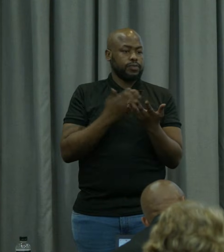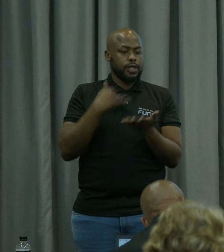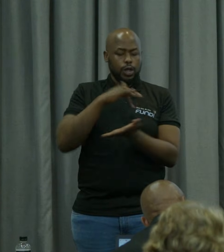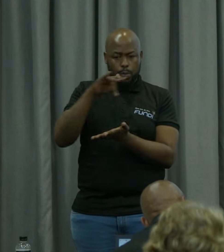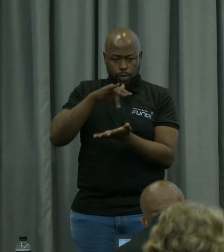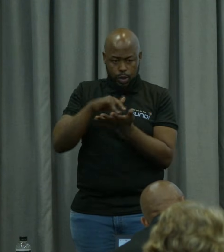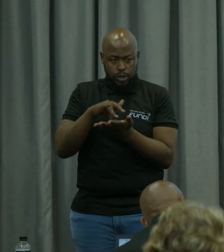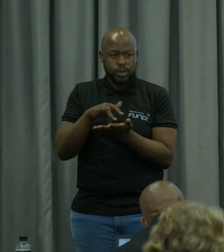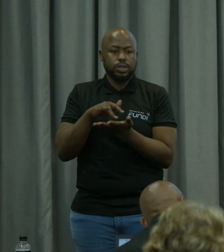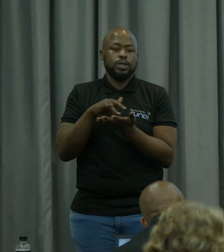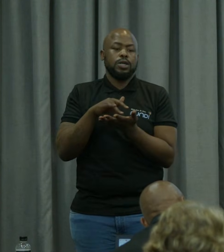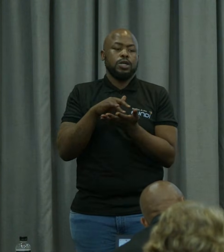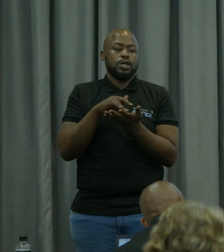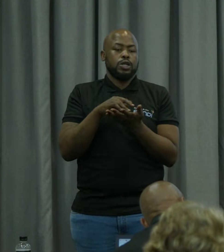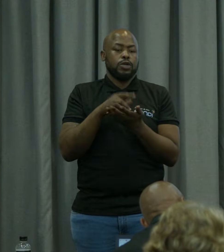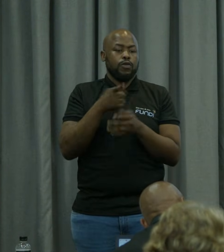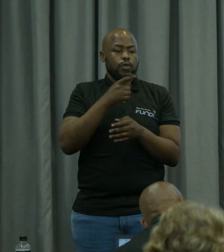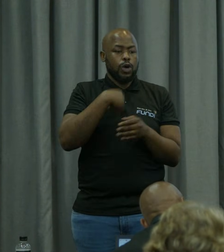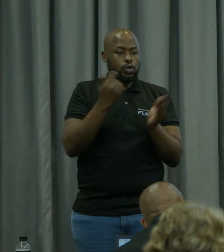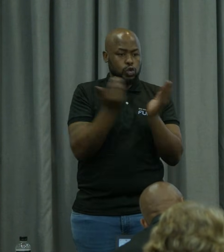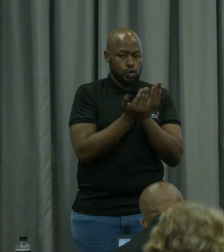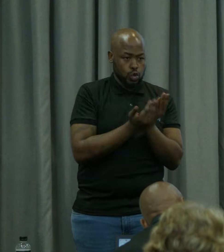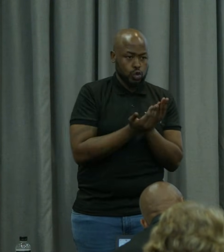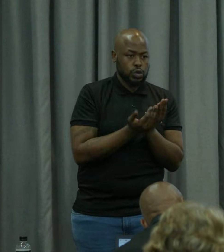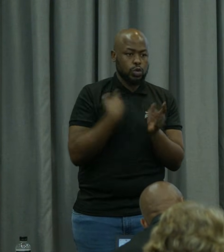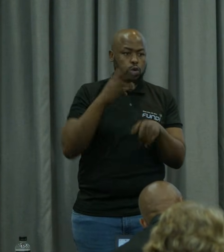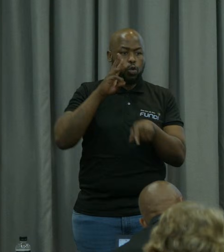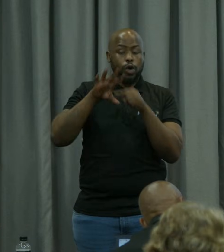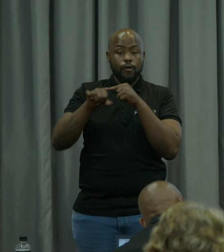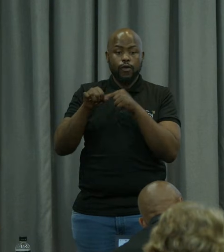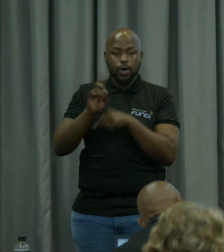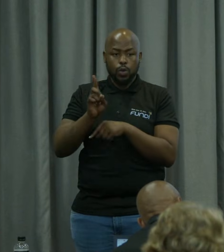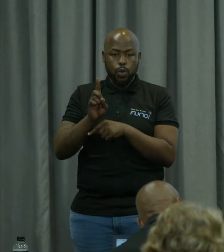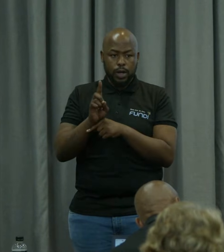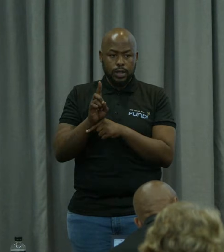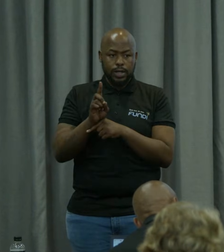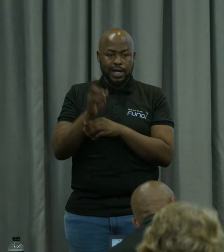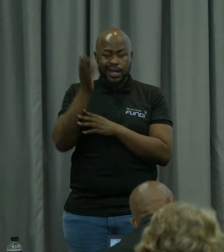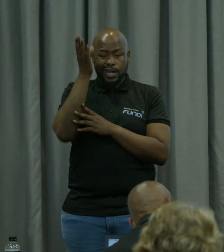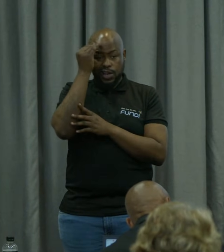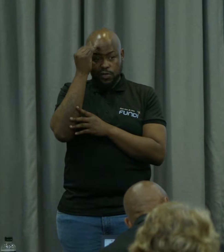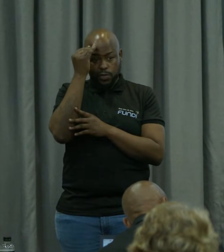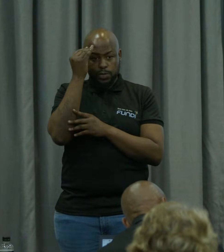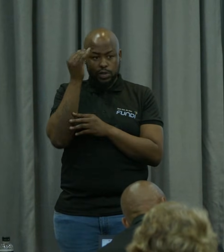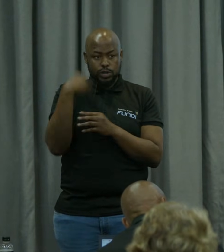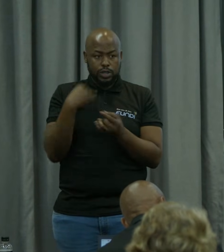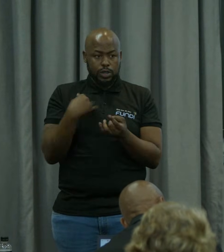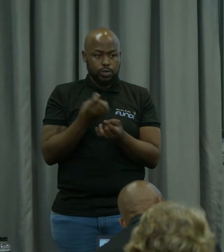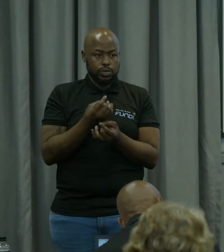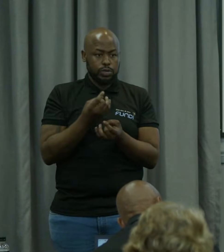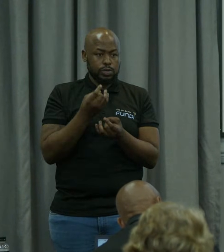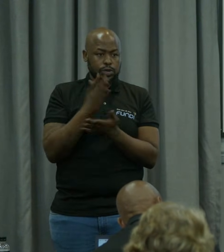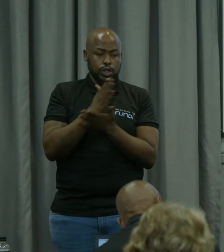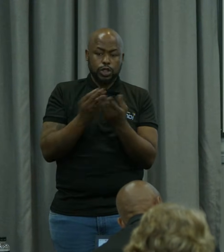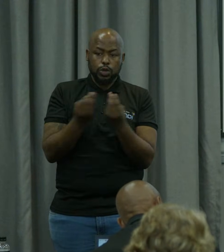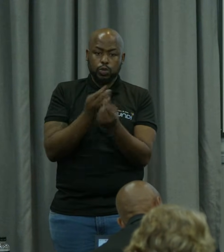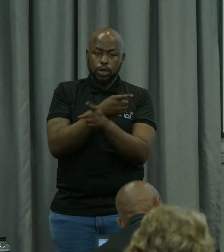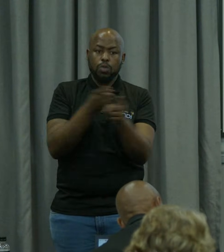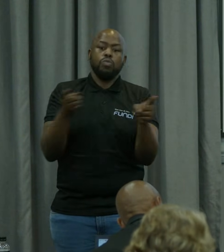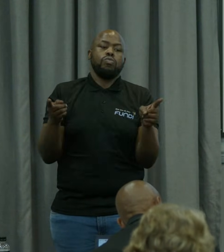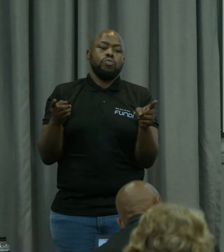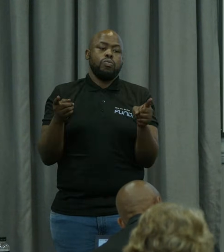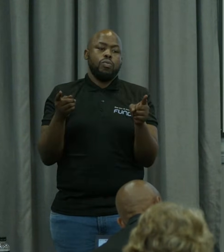to our schools, we're finding that the information that has been fed into